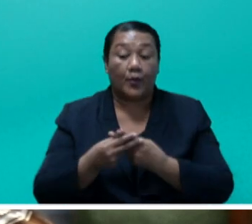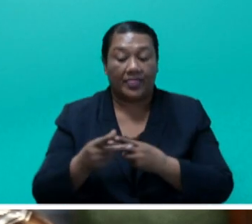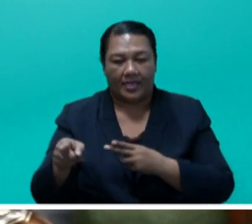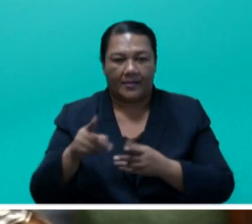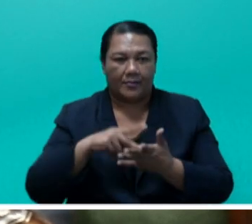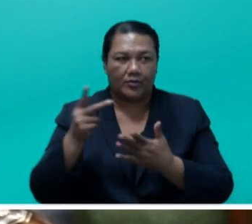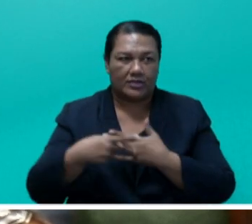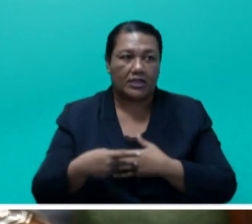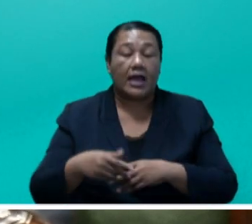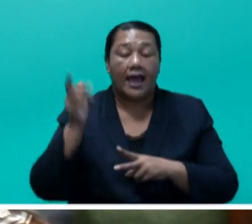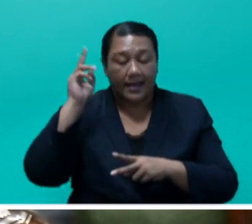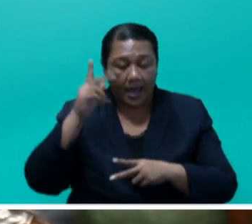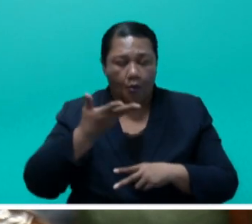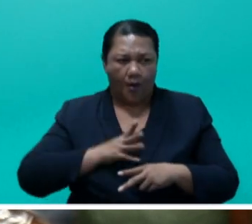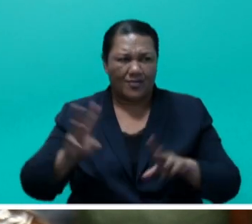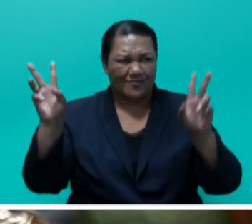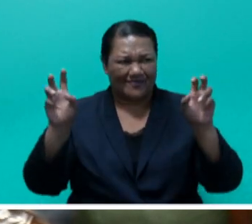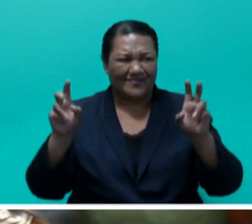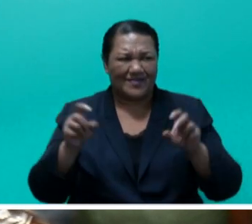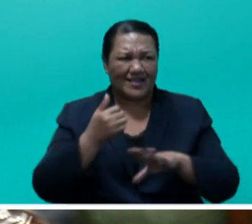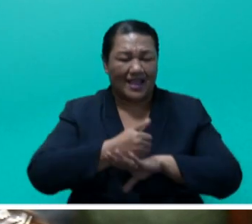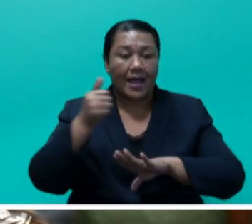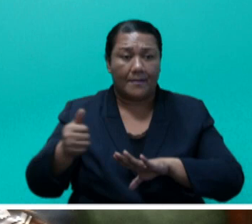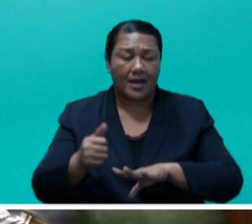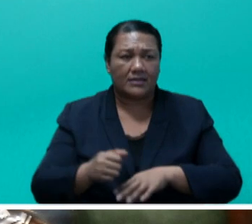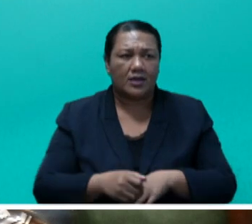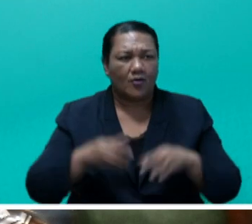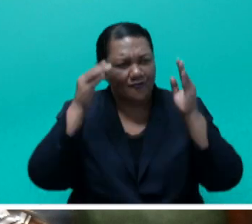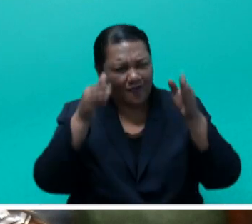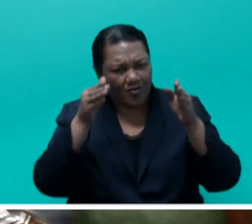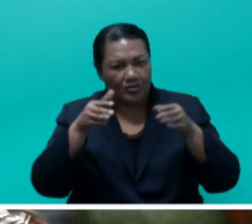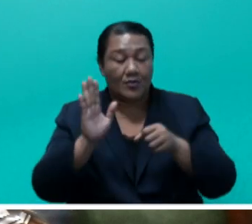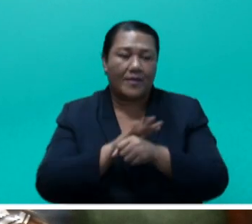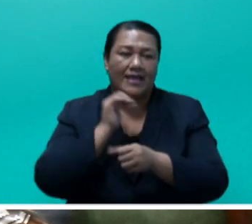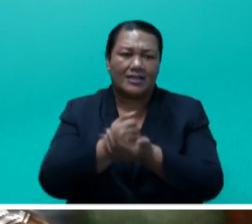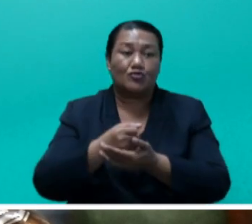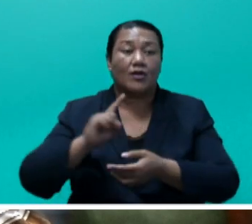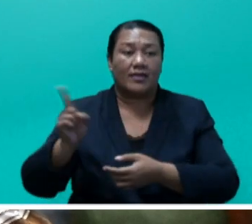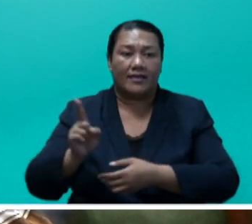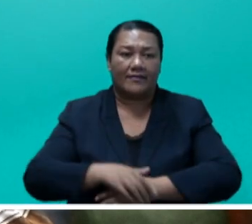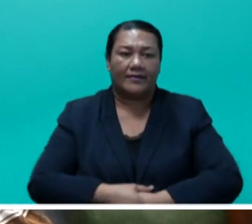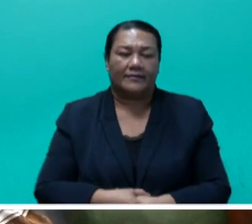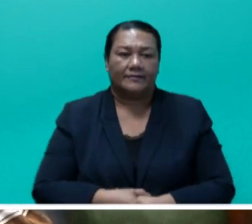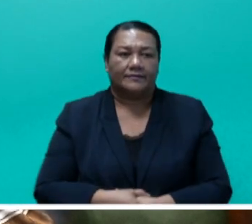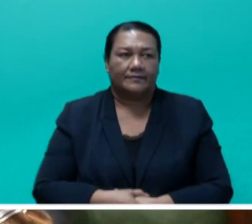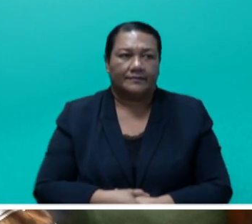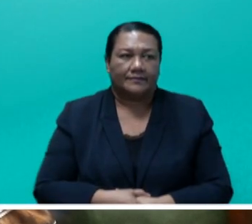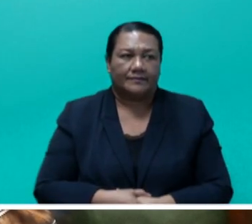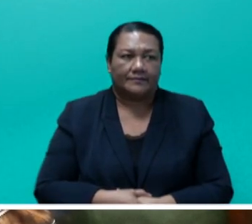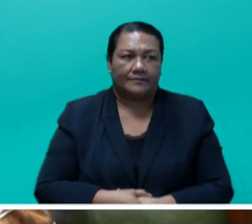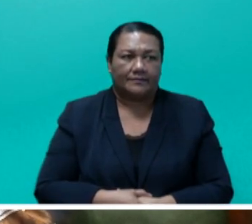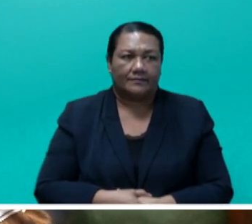the government is very much focused on making sure that we